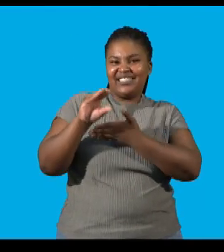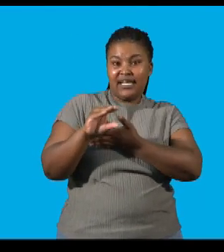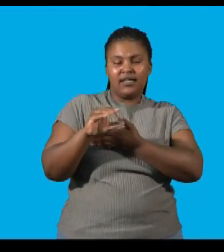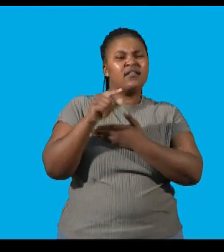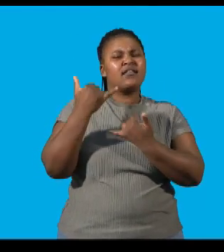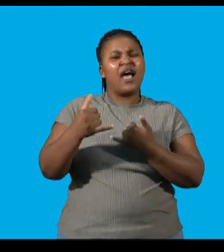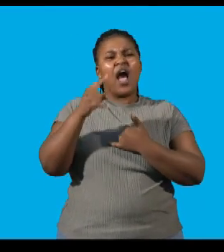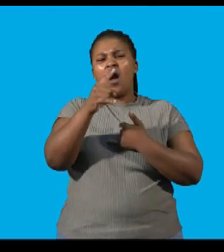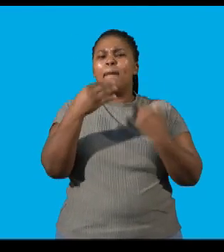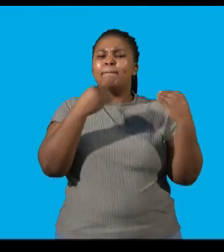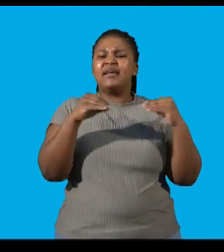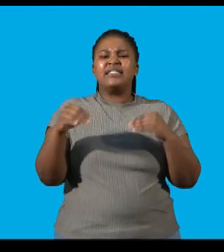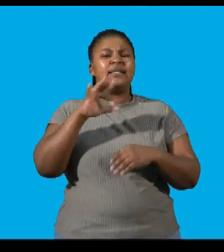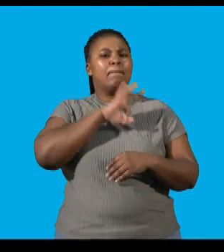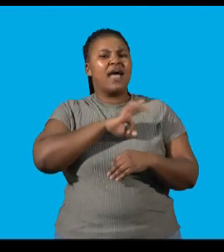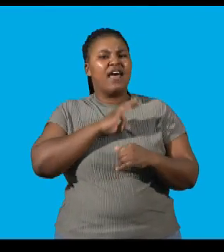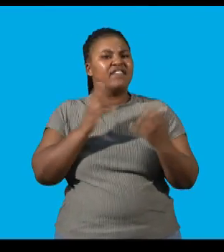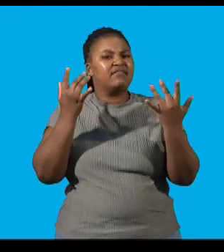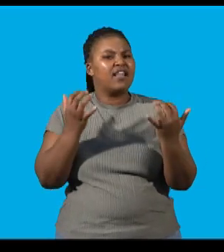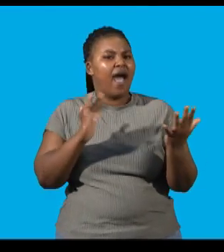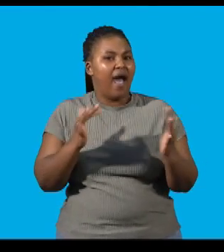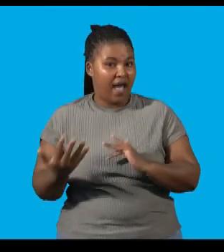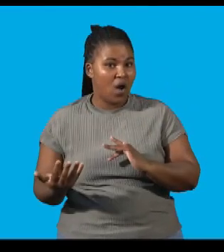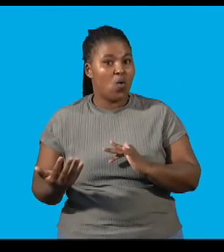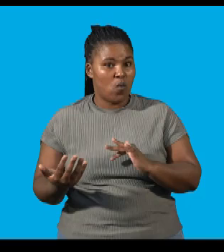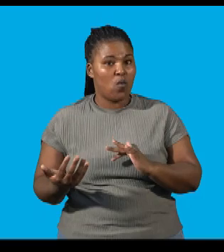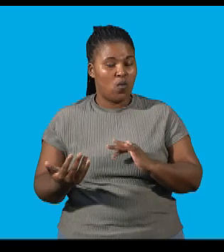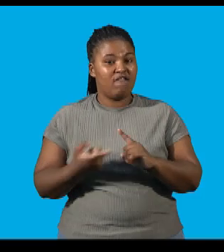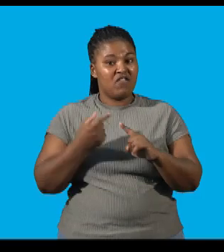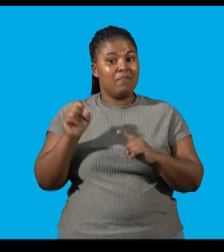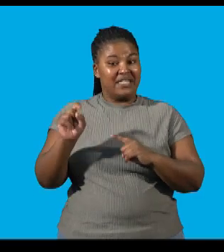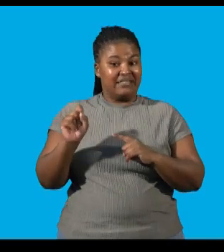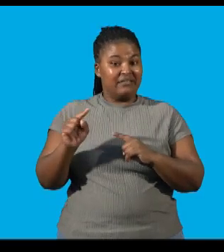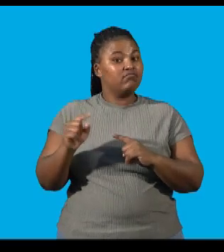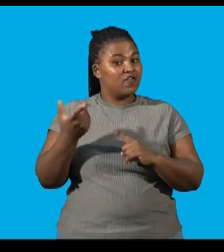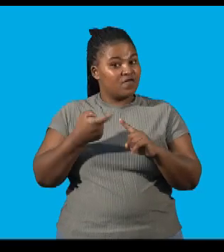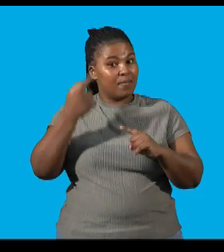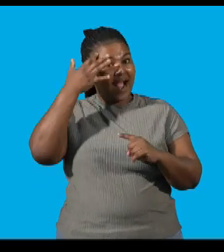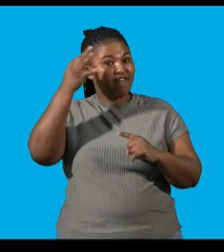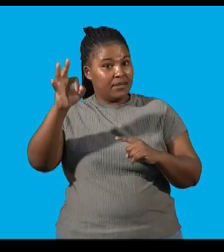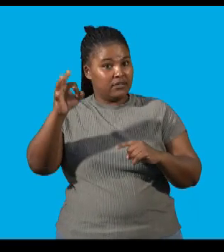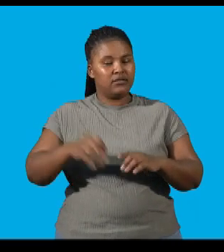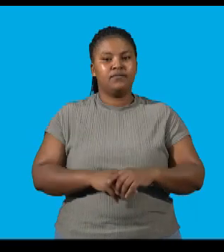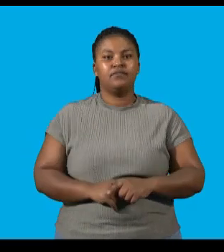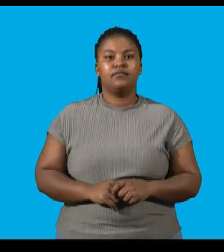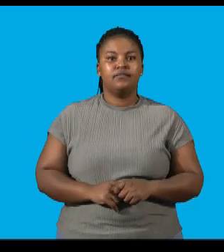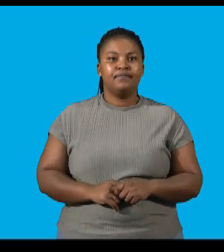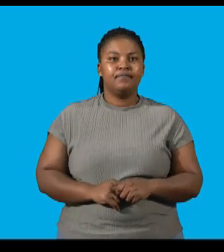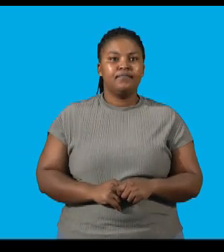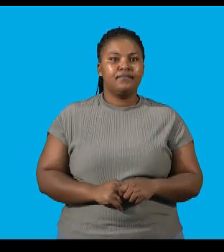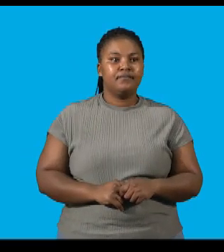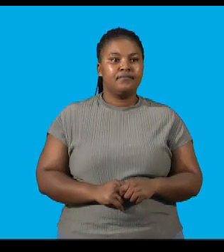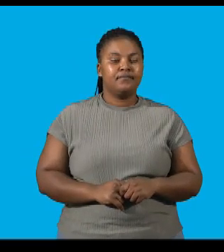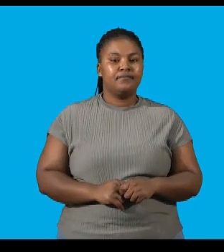do these businesses benefit from this financial incentive from the government?